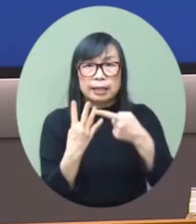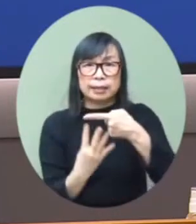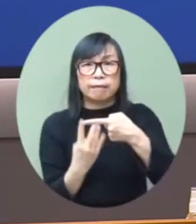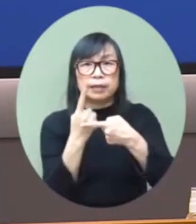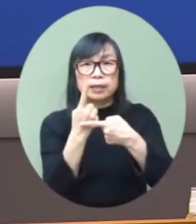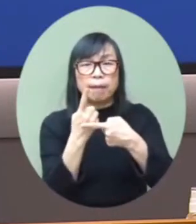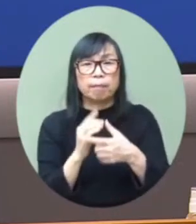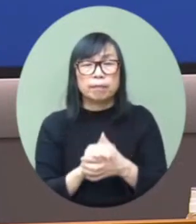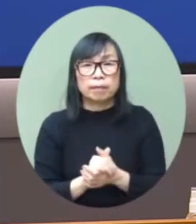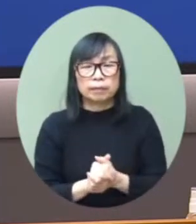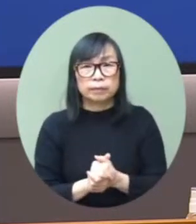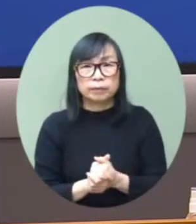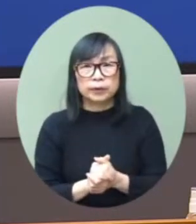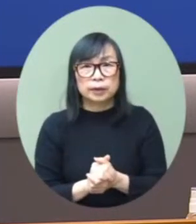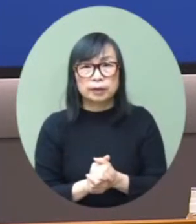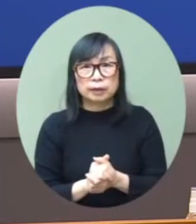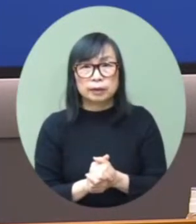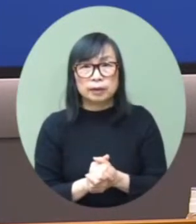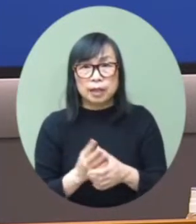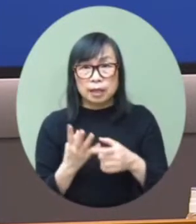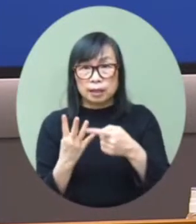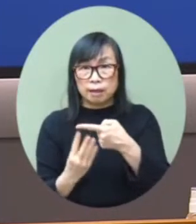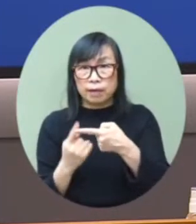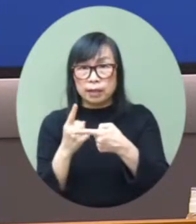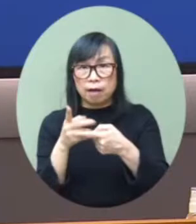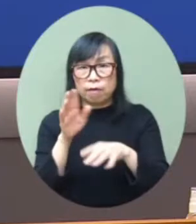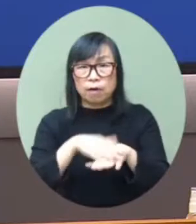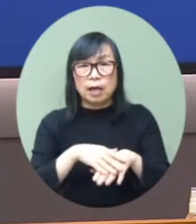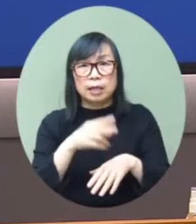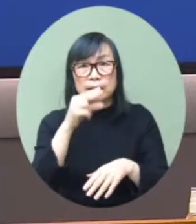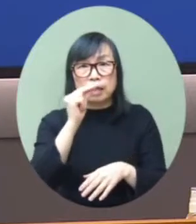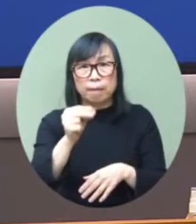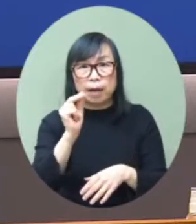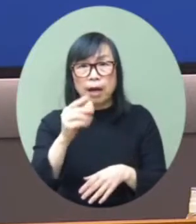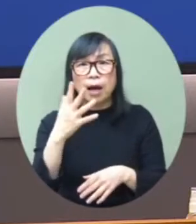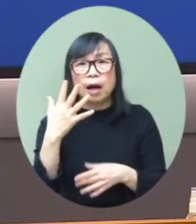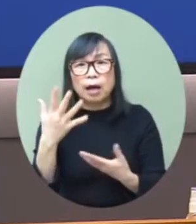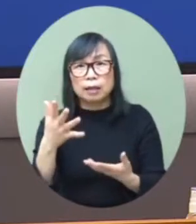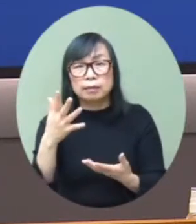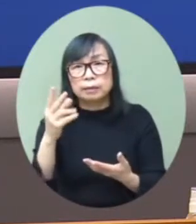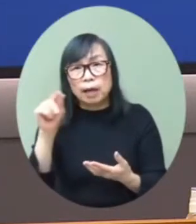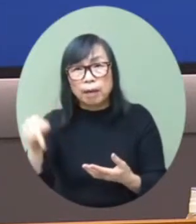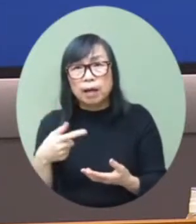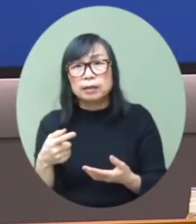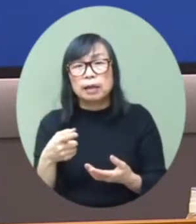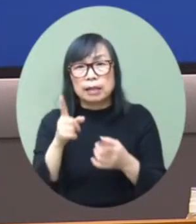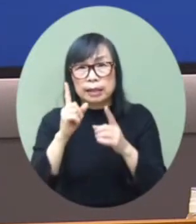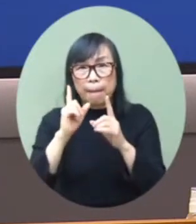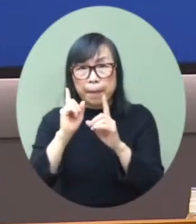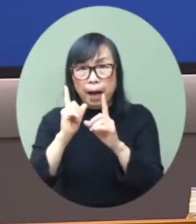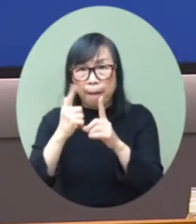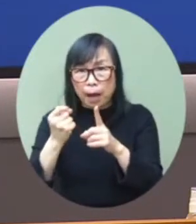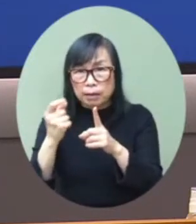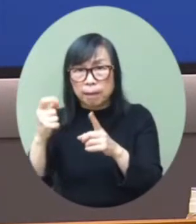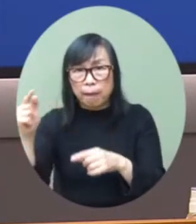findings, well, the two figures combined amounted to about 1/4, and projected onto the 7 million people, that